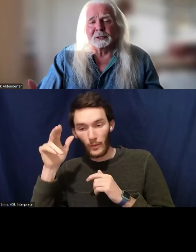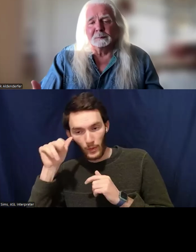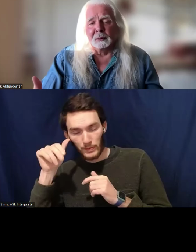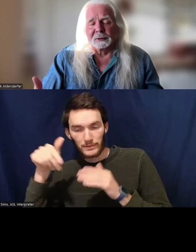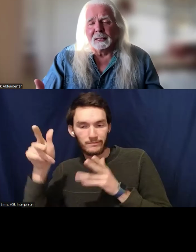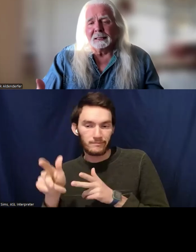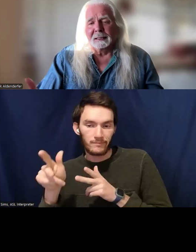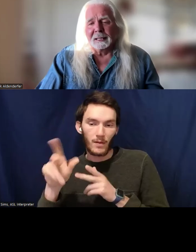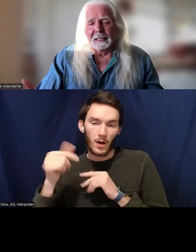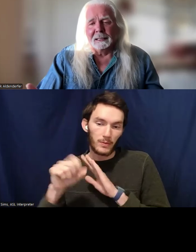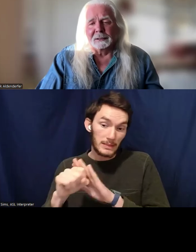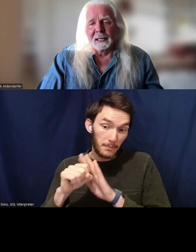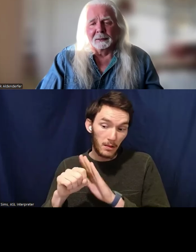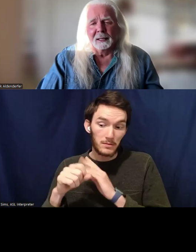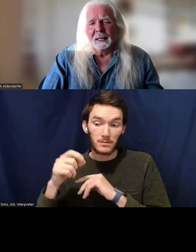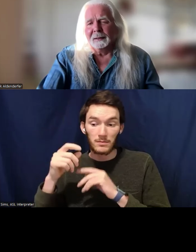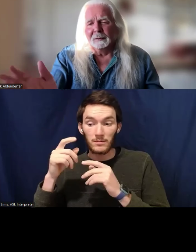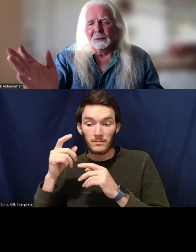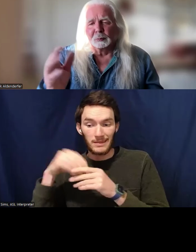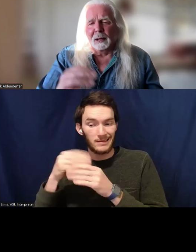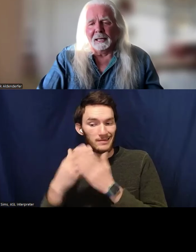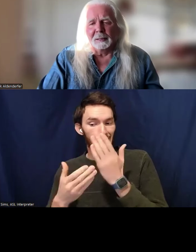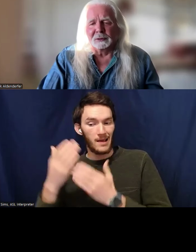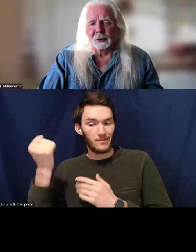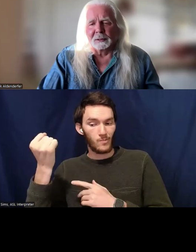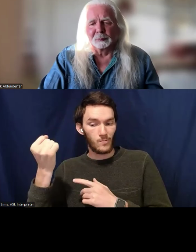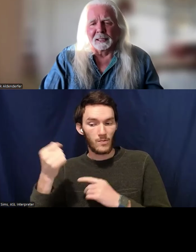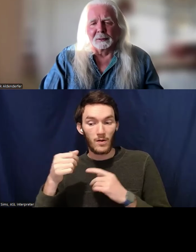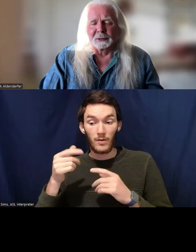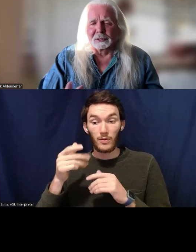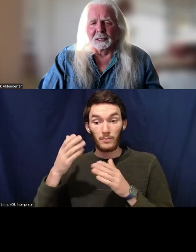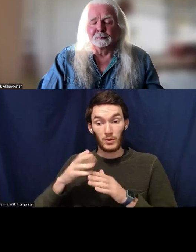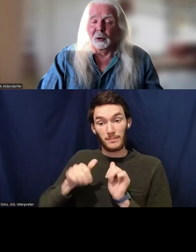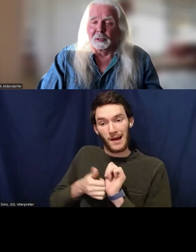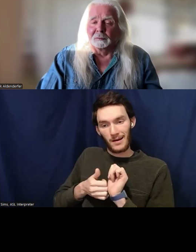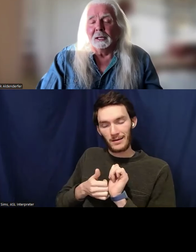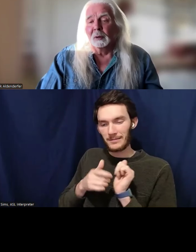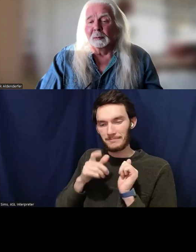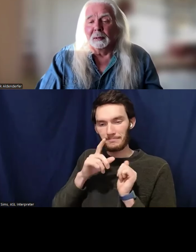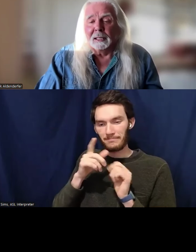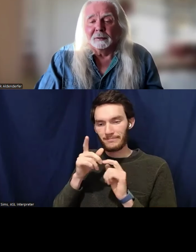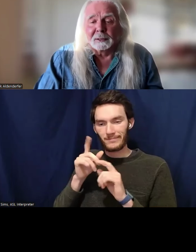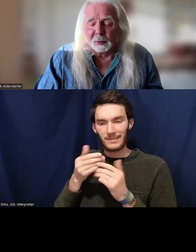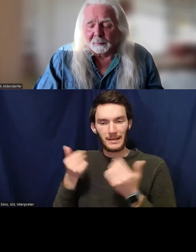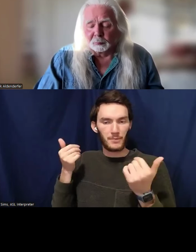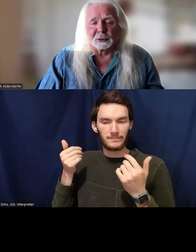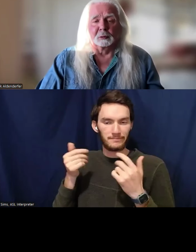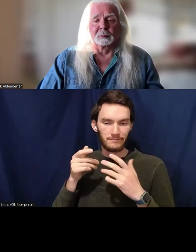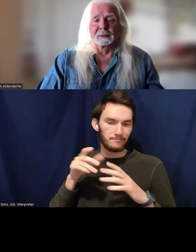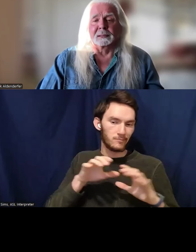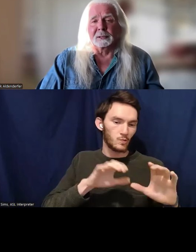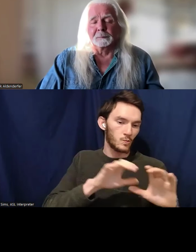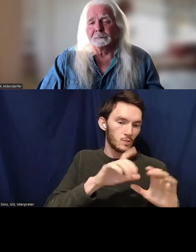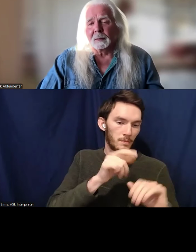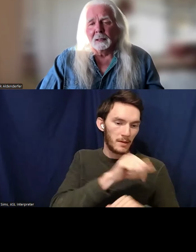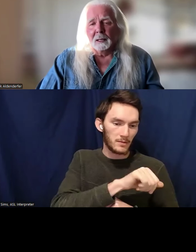other symbols contained in his hand. The individual behind him is doing something else that's not part of what we believe is part of the ritual